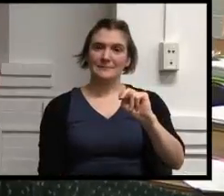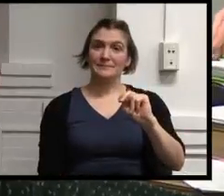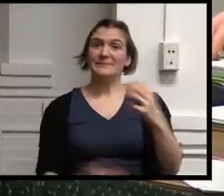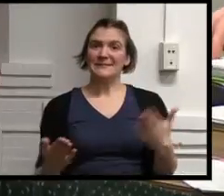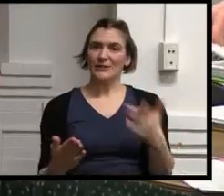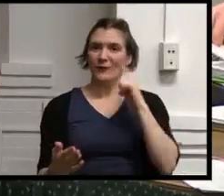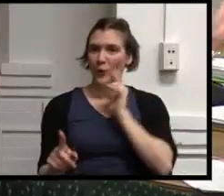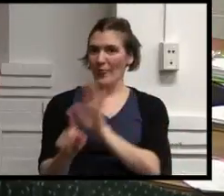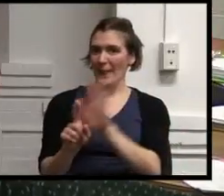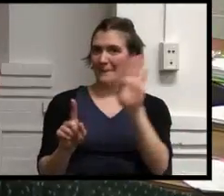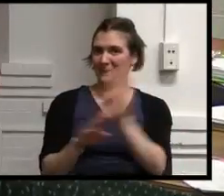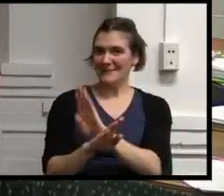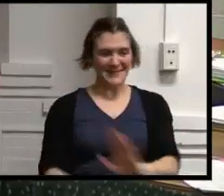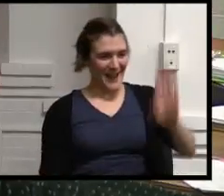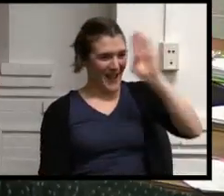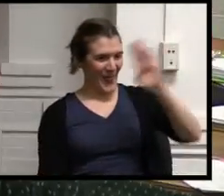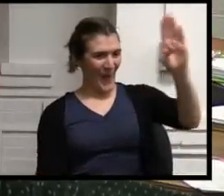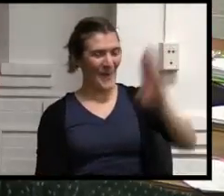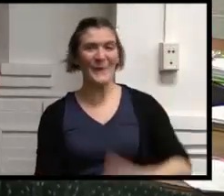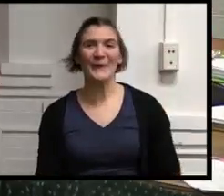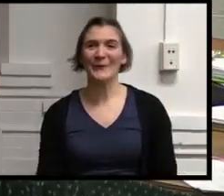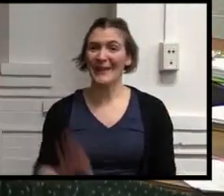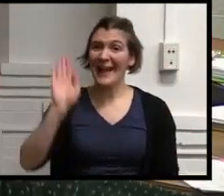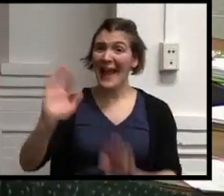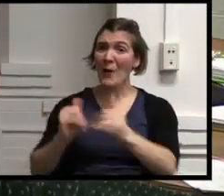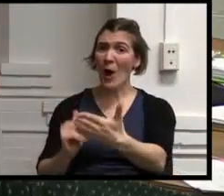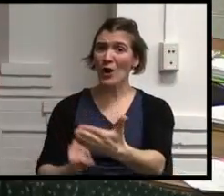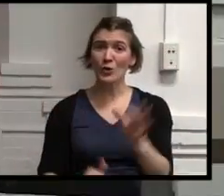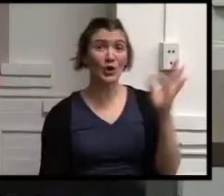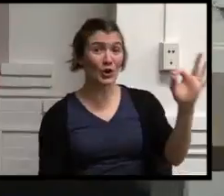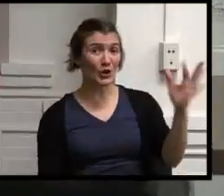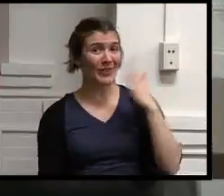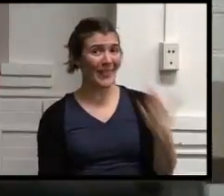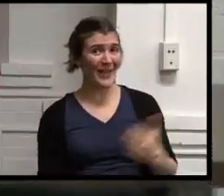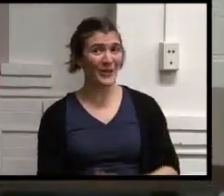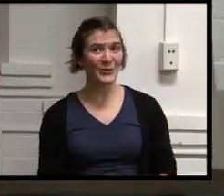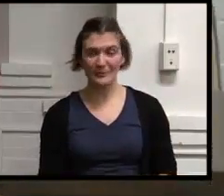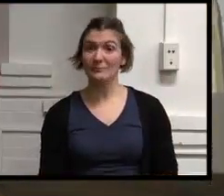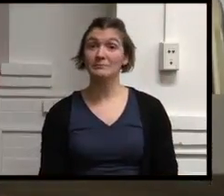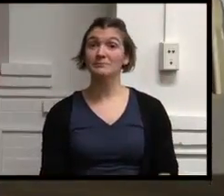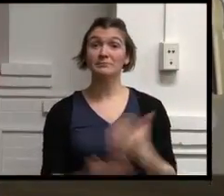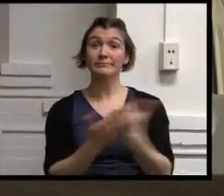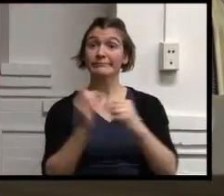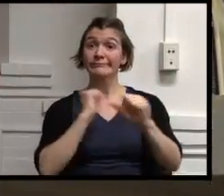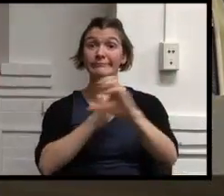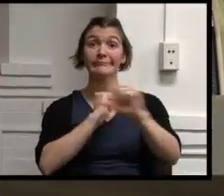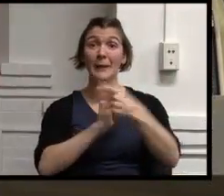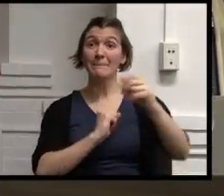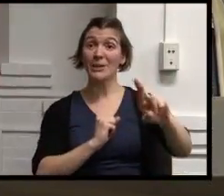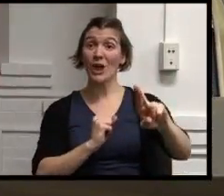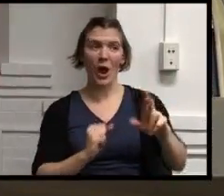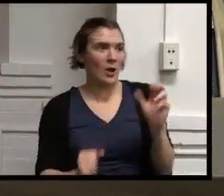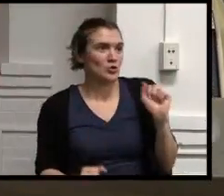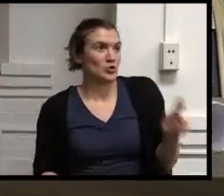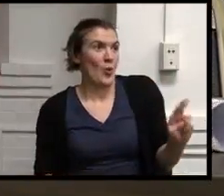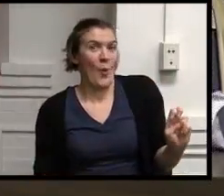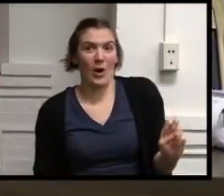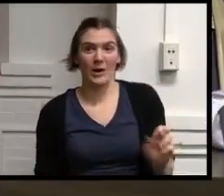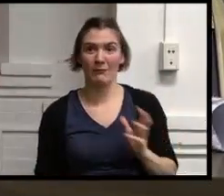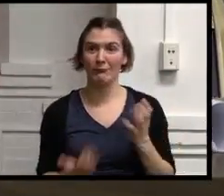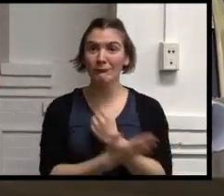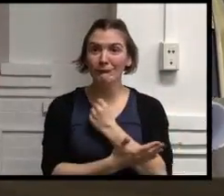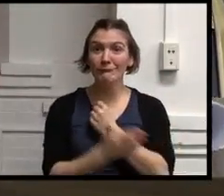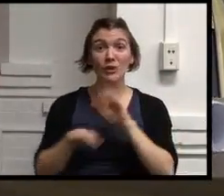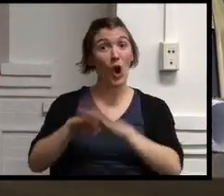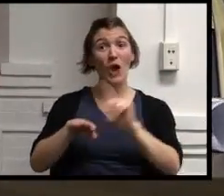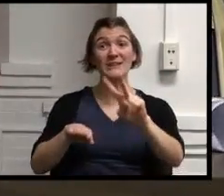Brewery. Hello. Hey, how are you? Good. Thanks for having me. You want to take some publicity time? I would love to.